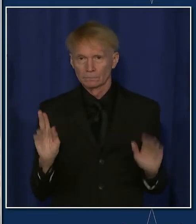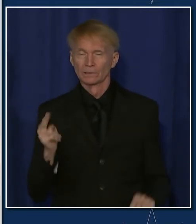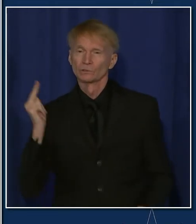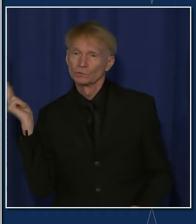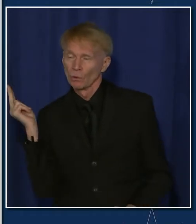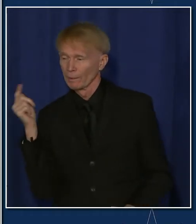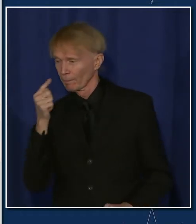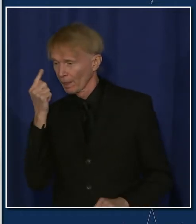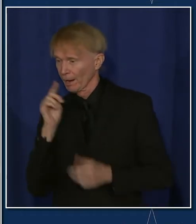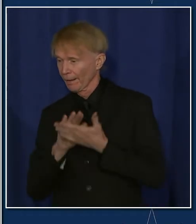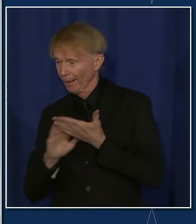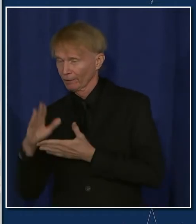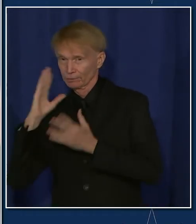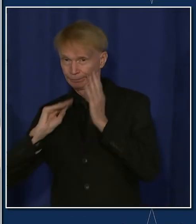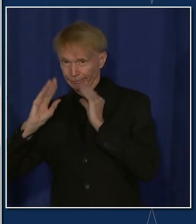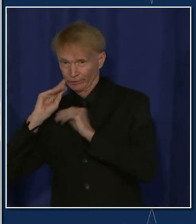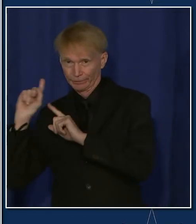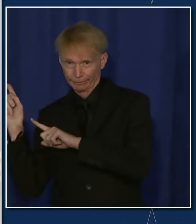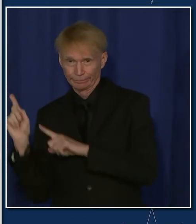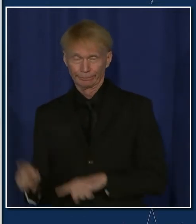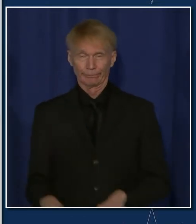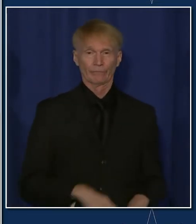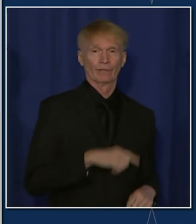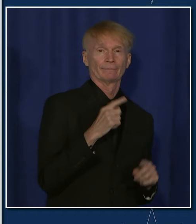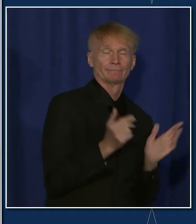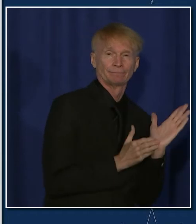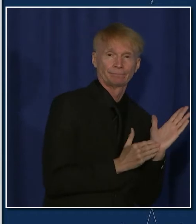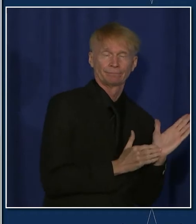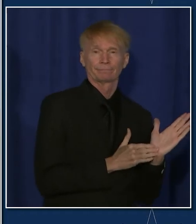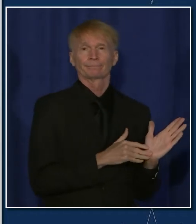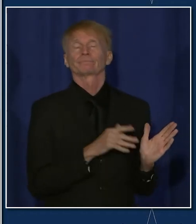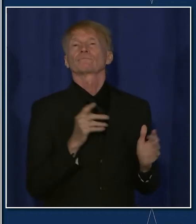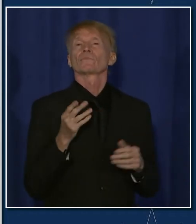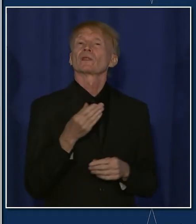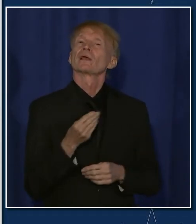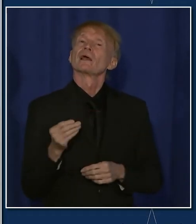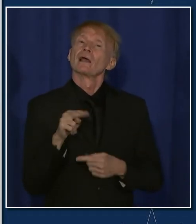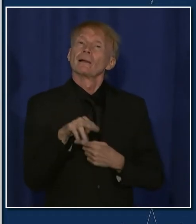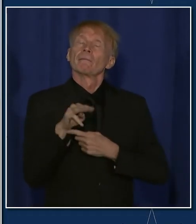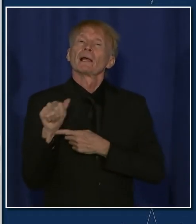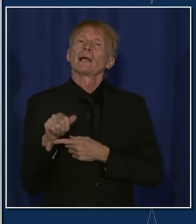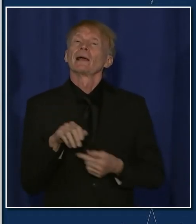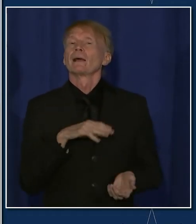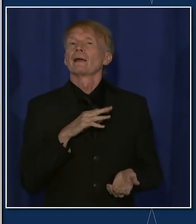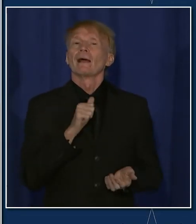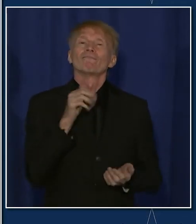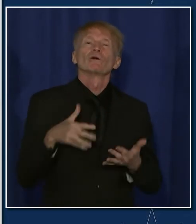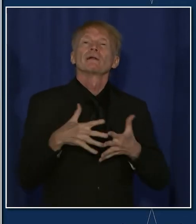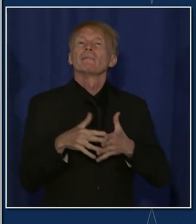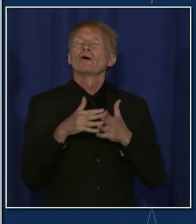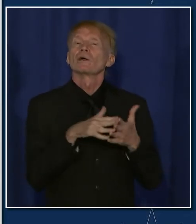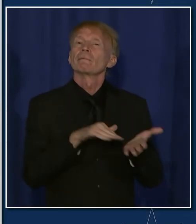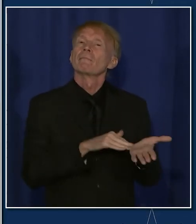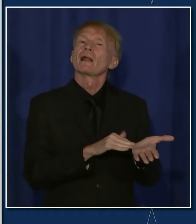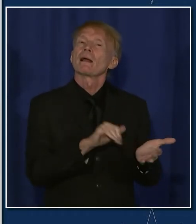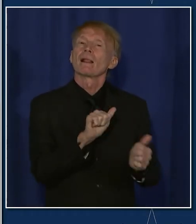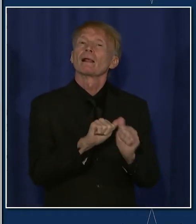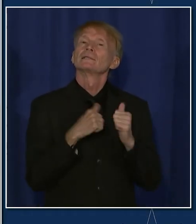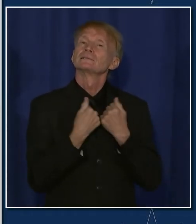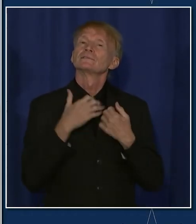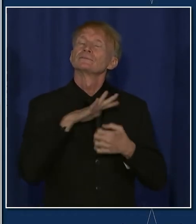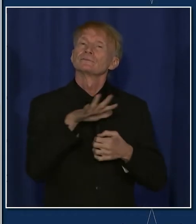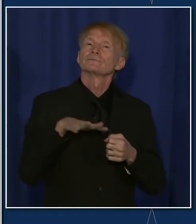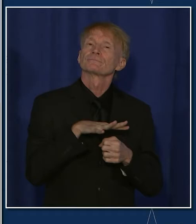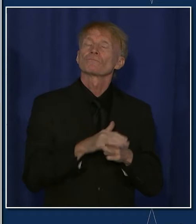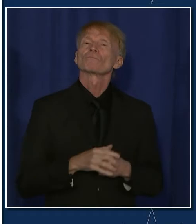black colleges, to physicians, to the NMA, which is an African American, mainly medical organization, they've